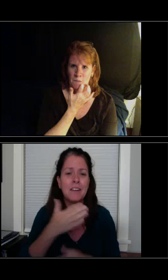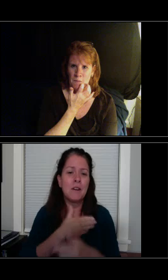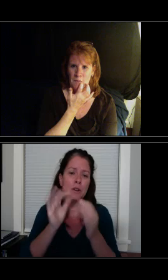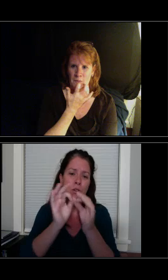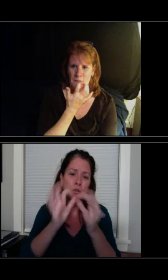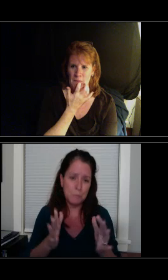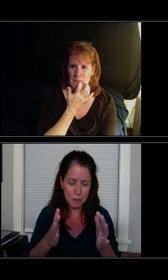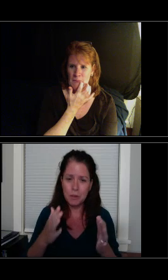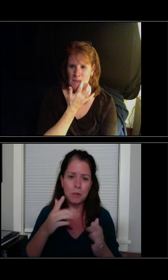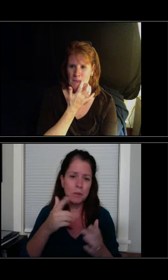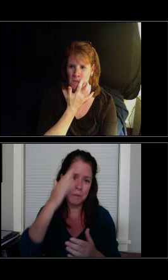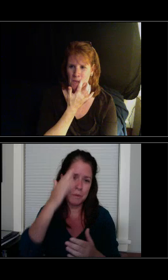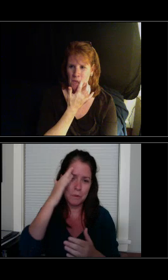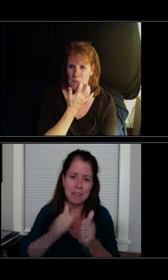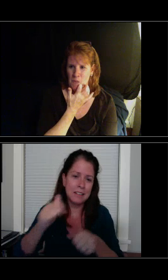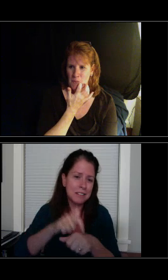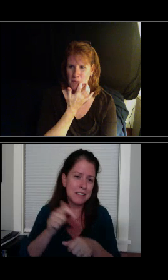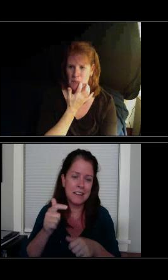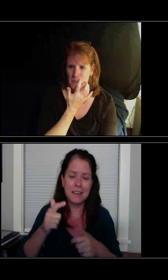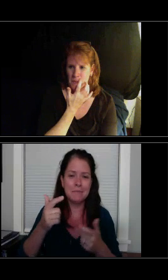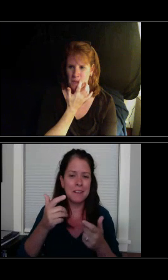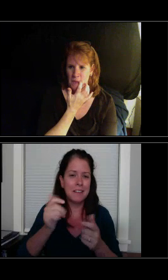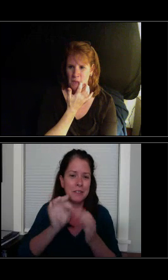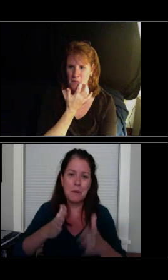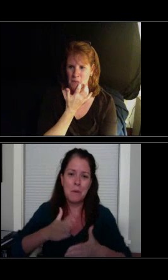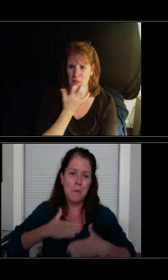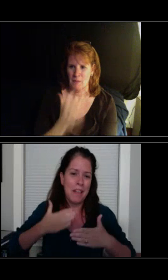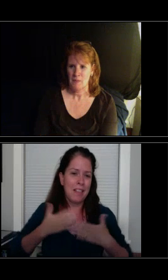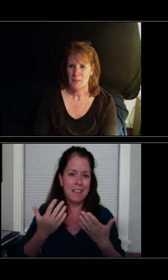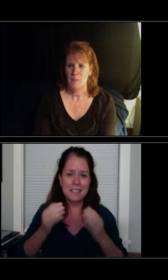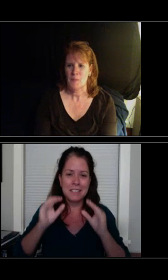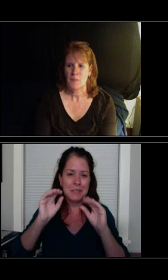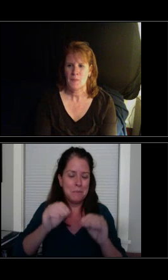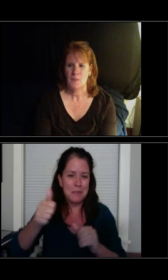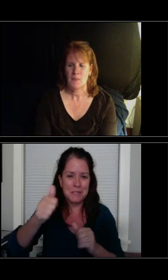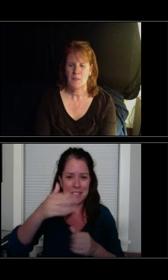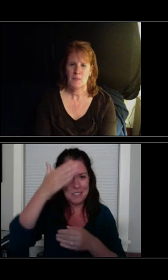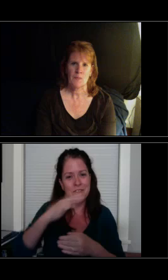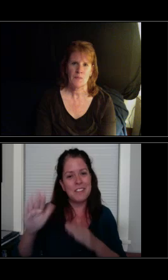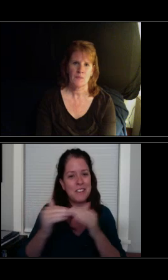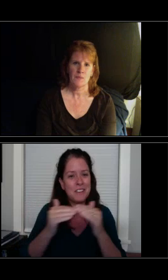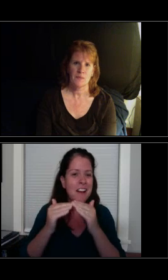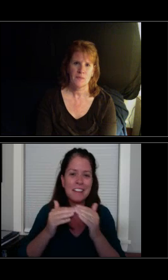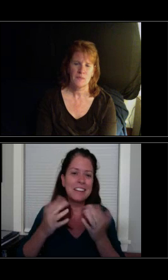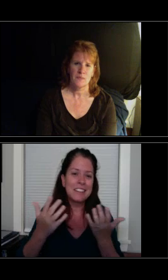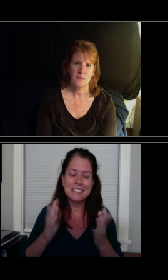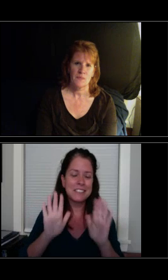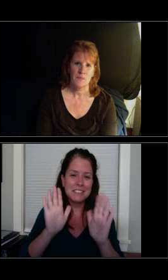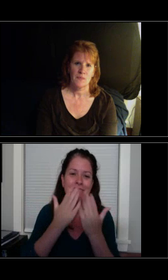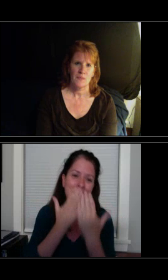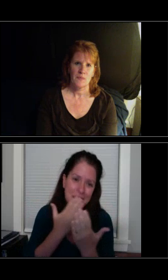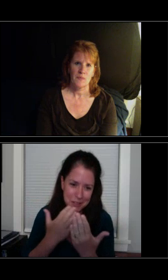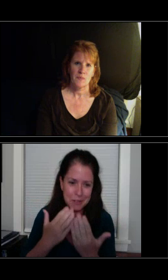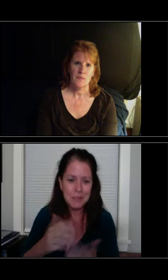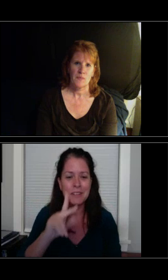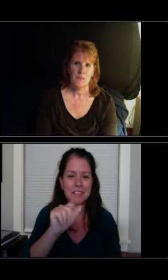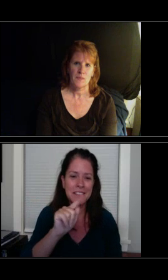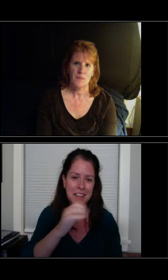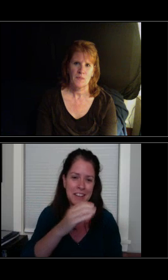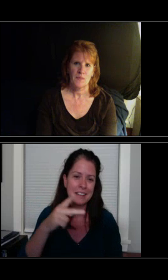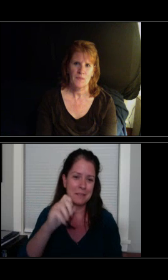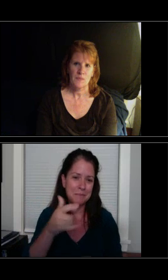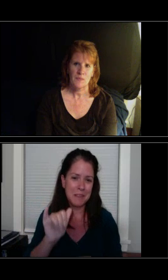evening with all the details. Thank you so very much. And for the interpreters, we're We're very happy